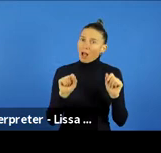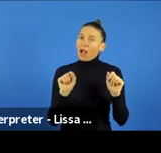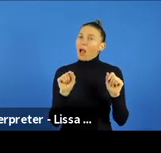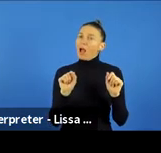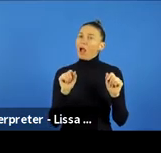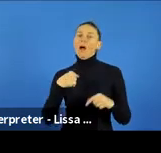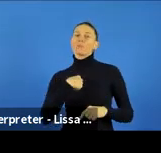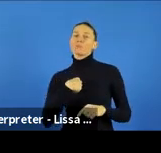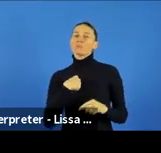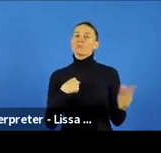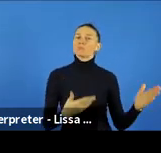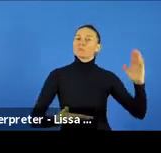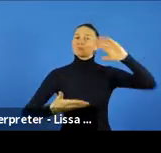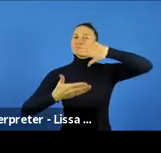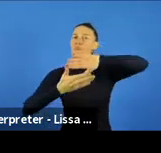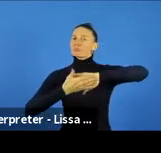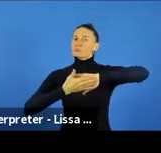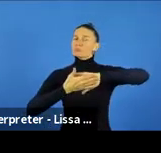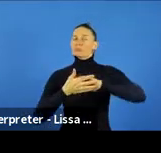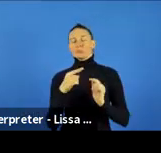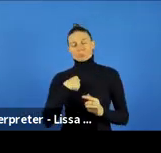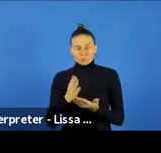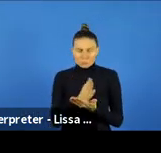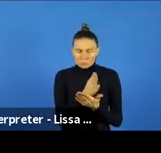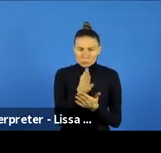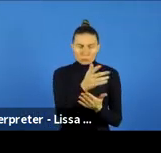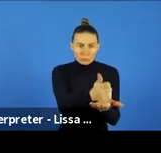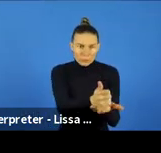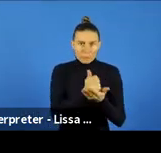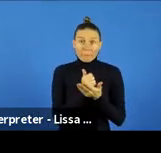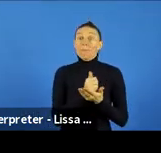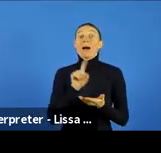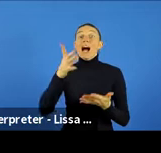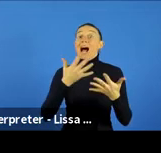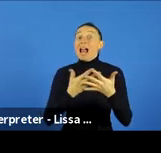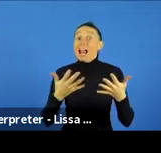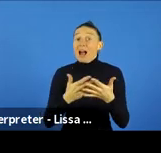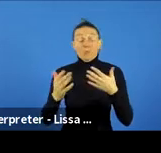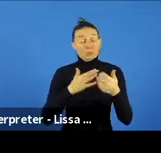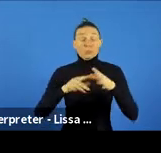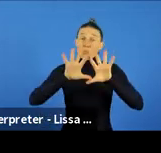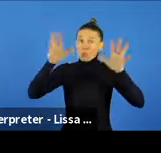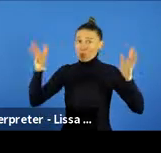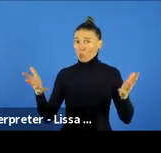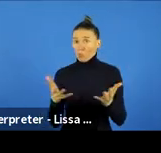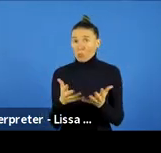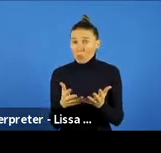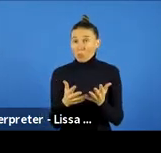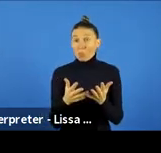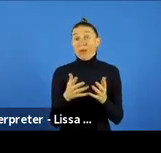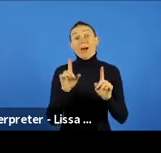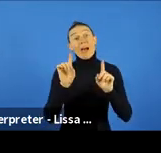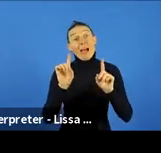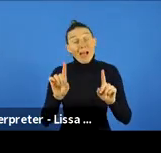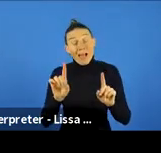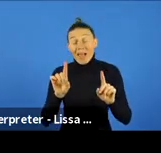browsing. Facility is a global tool working in any language. The world is our market because there are no boundaries and